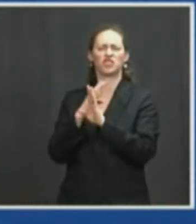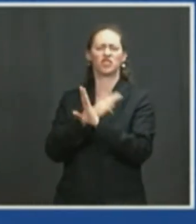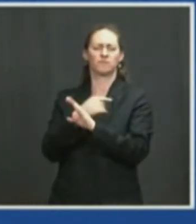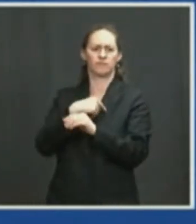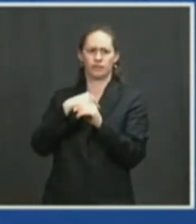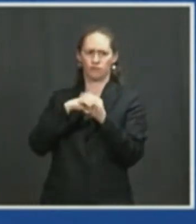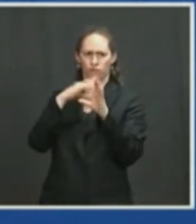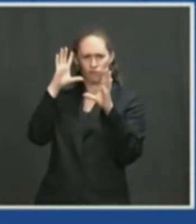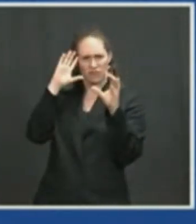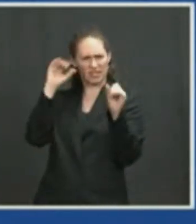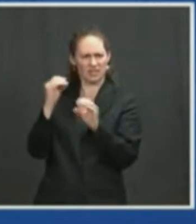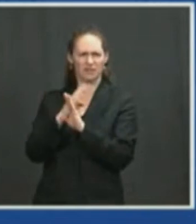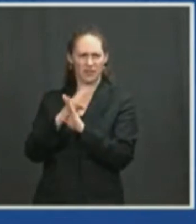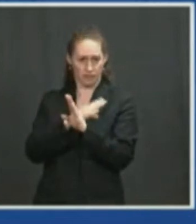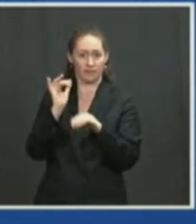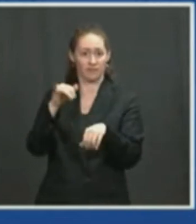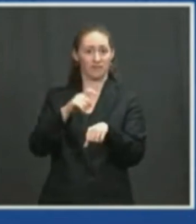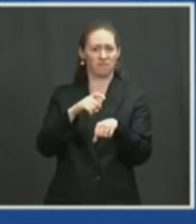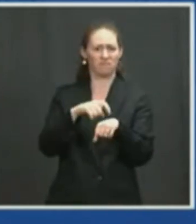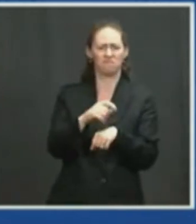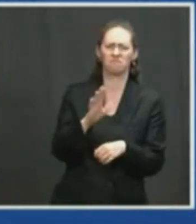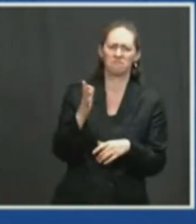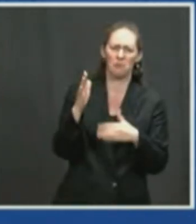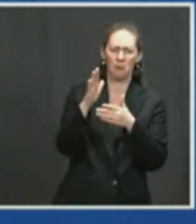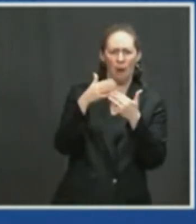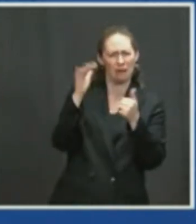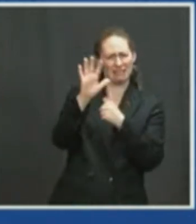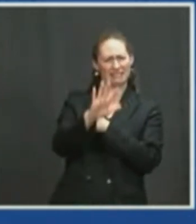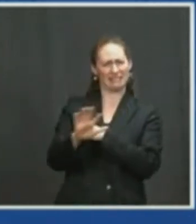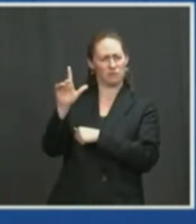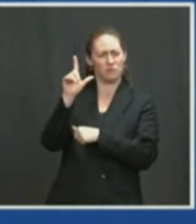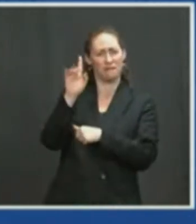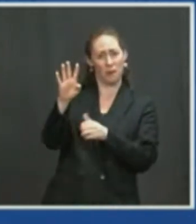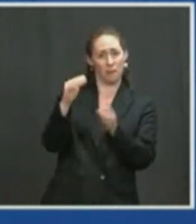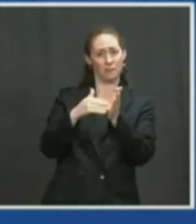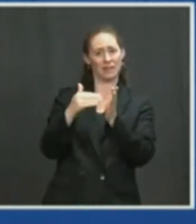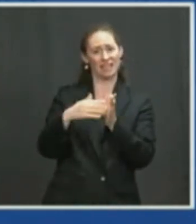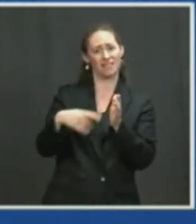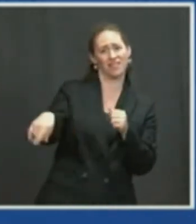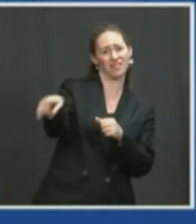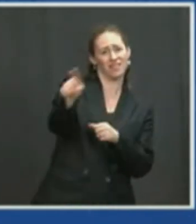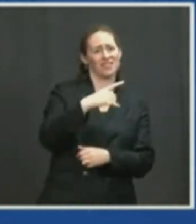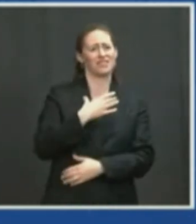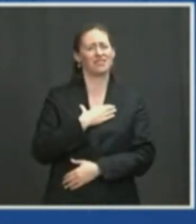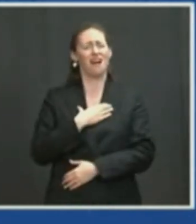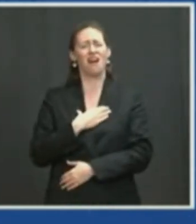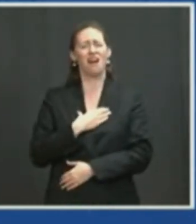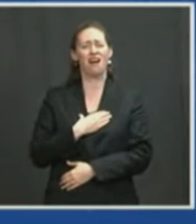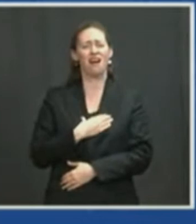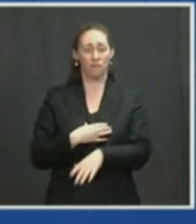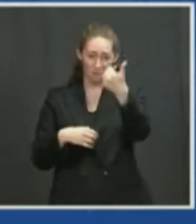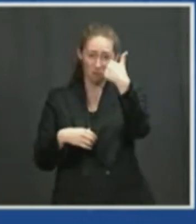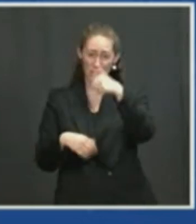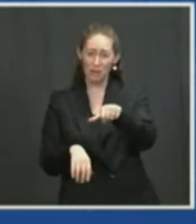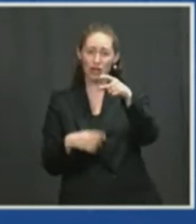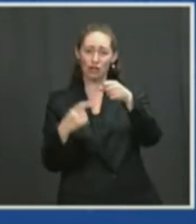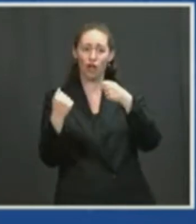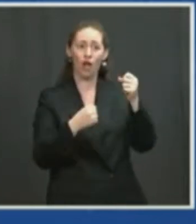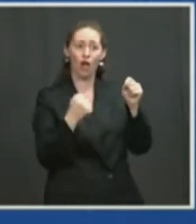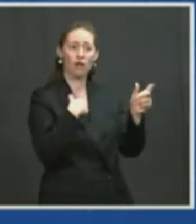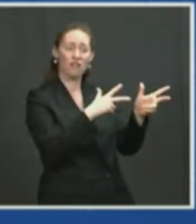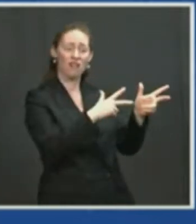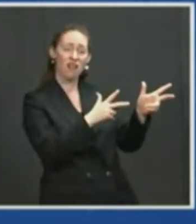long lines of cars, miles long, people waiting for just a box of food to be put in their trunk? That number has already dropped